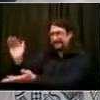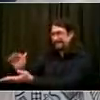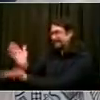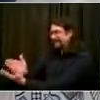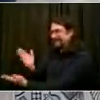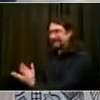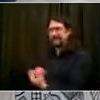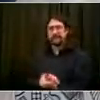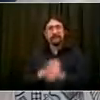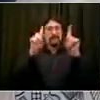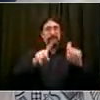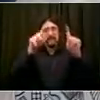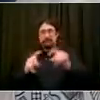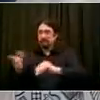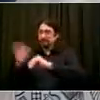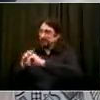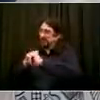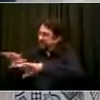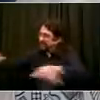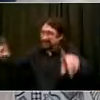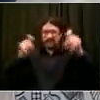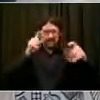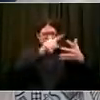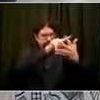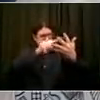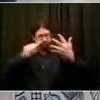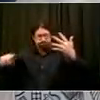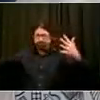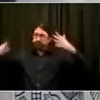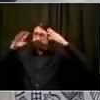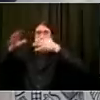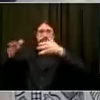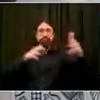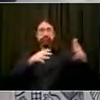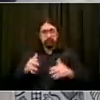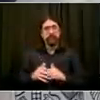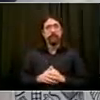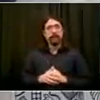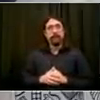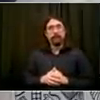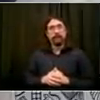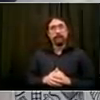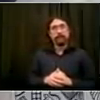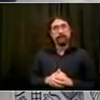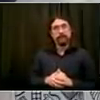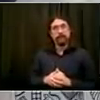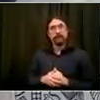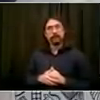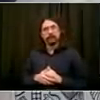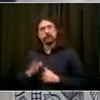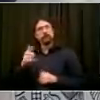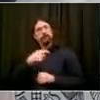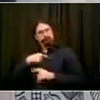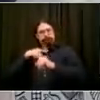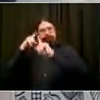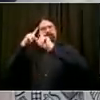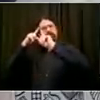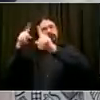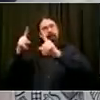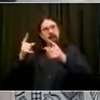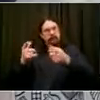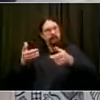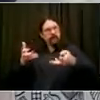really ever-changing situation here. But the conversations are quickly progressing. I think some of the lines are